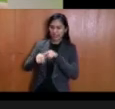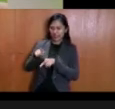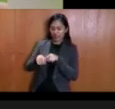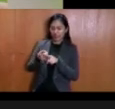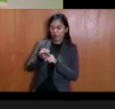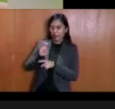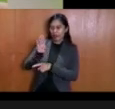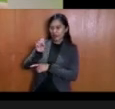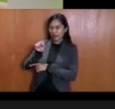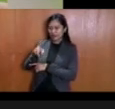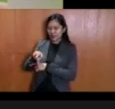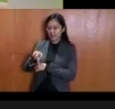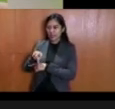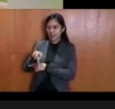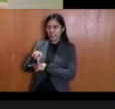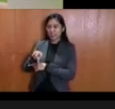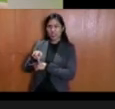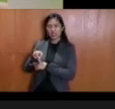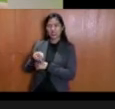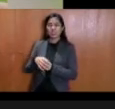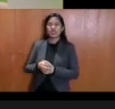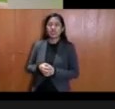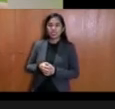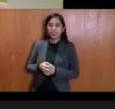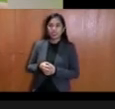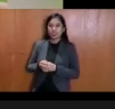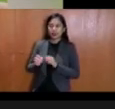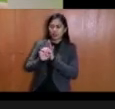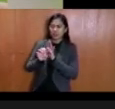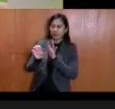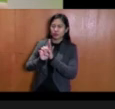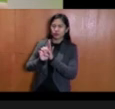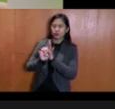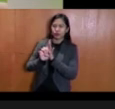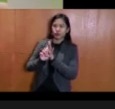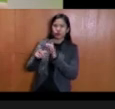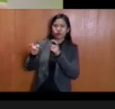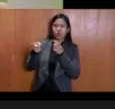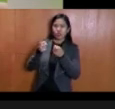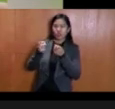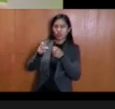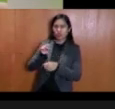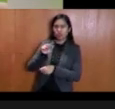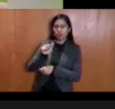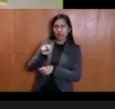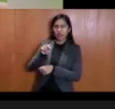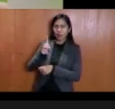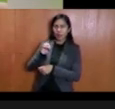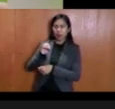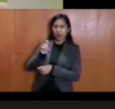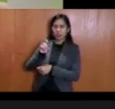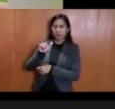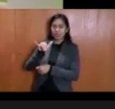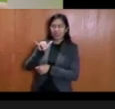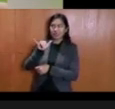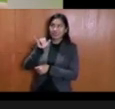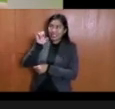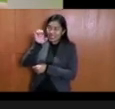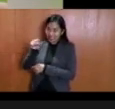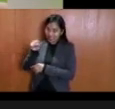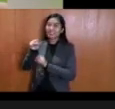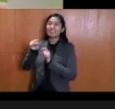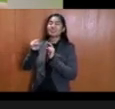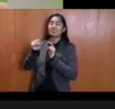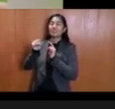regulatory sandboxes. For example, regulatory sandboxes, working together with industry to have